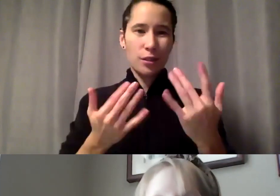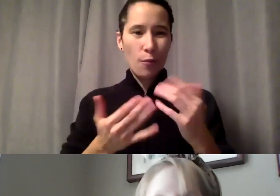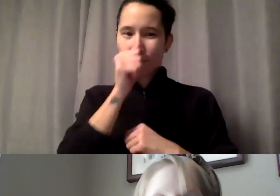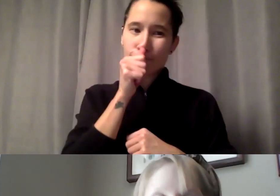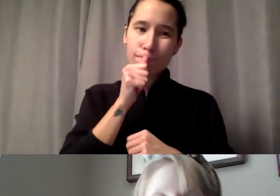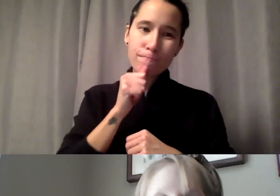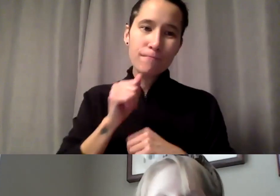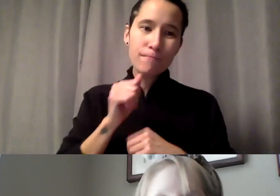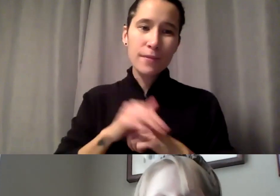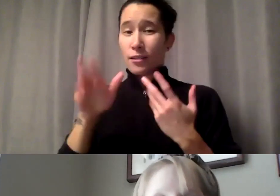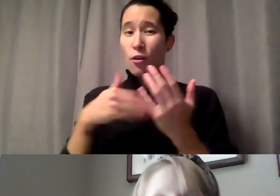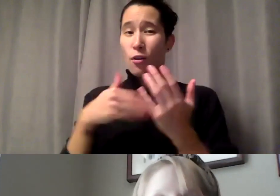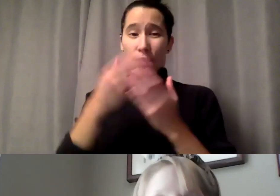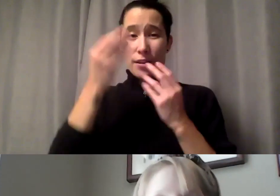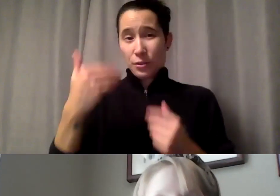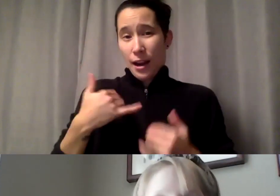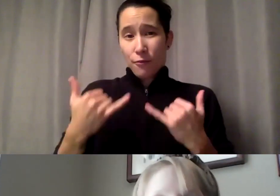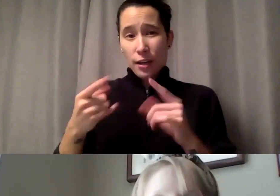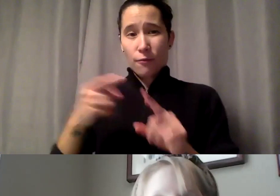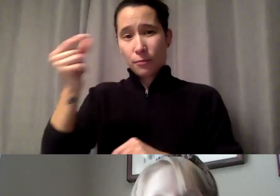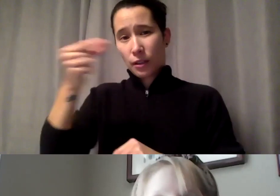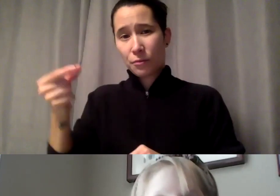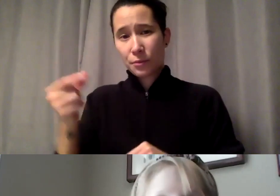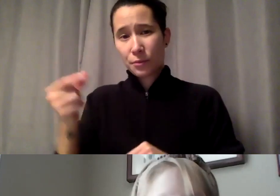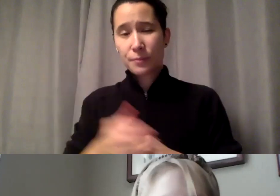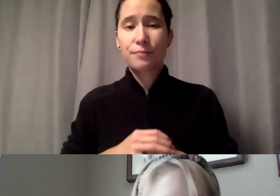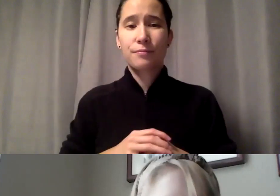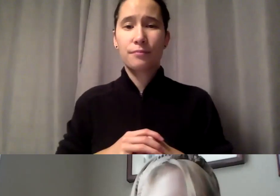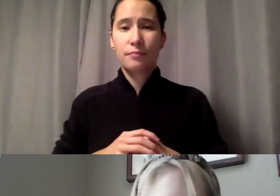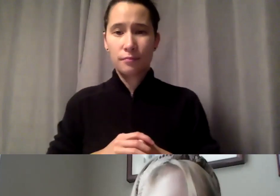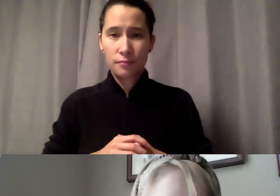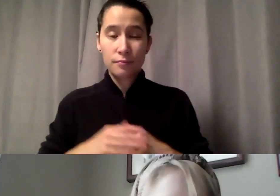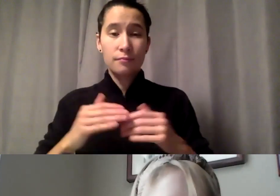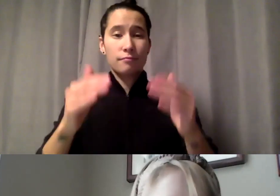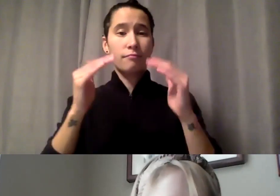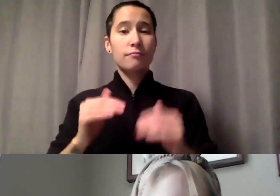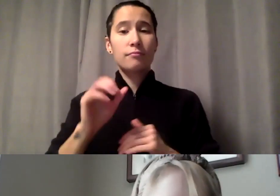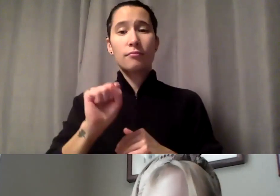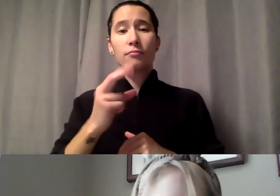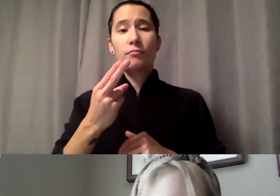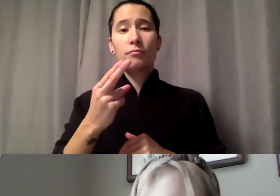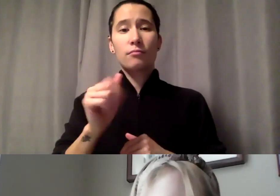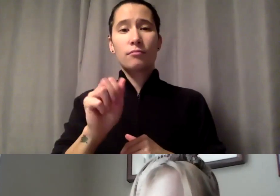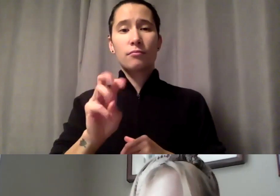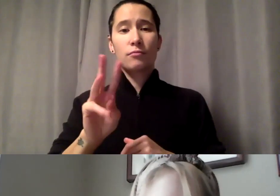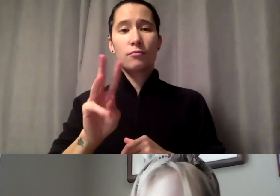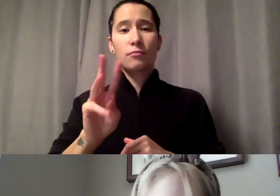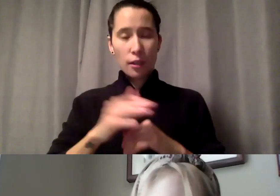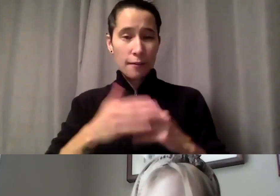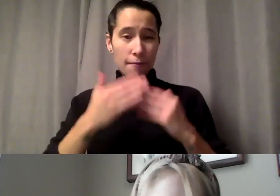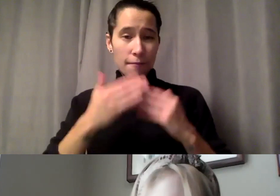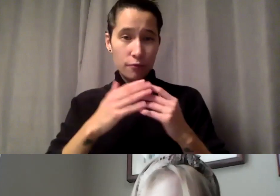give at this time. Okay, appreciate that. Let's move to high performance. So